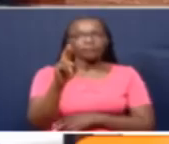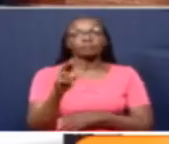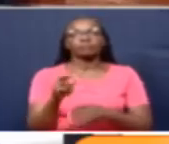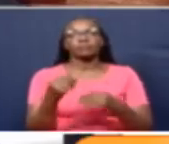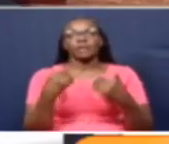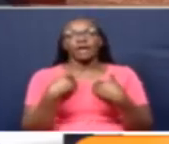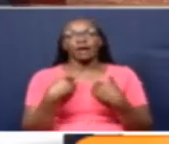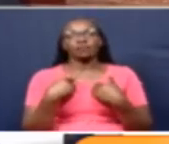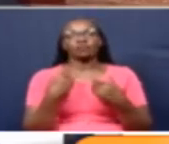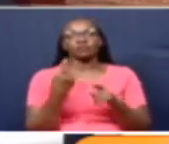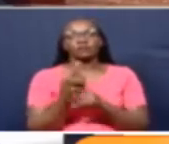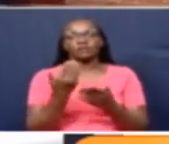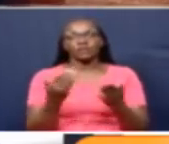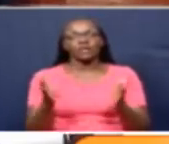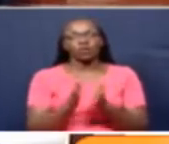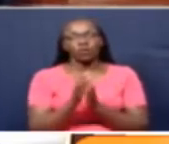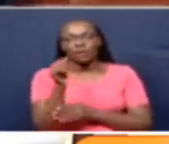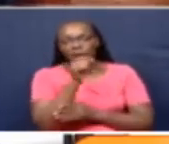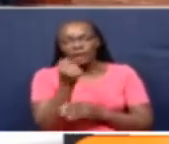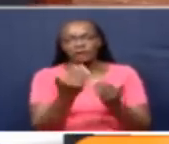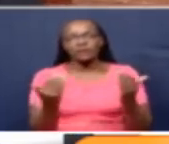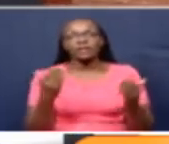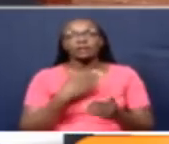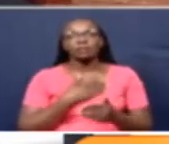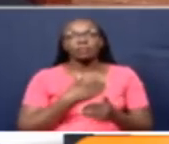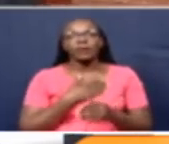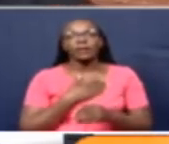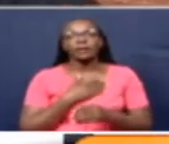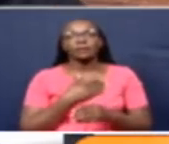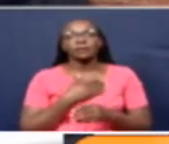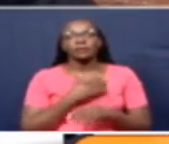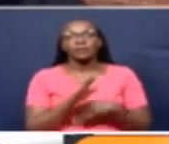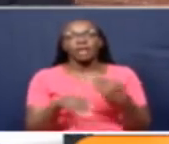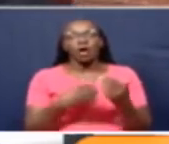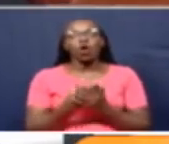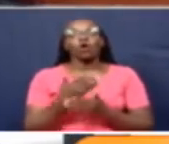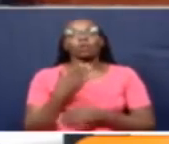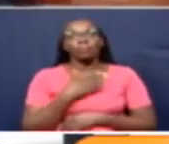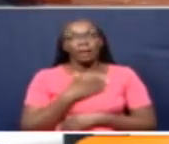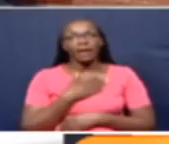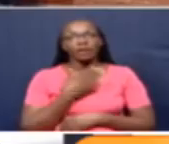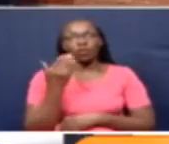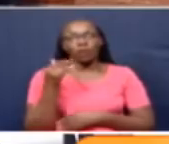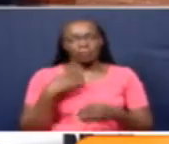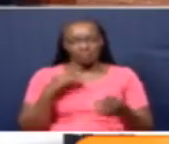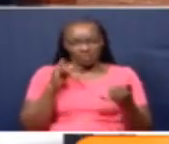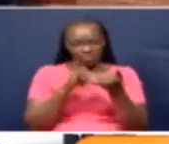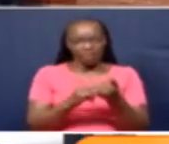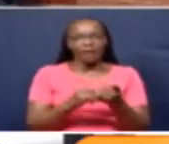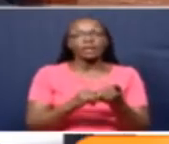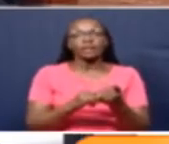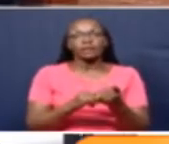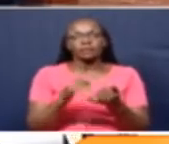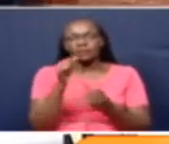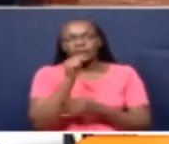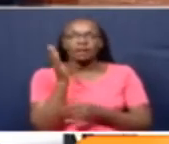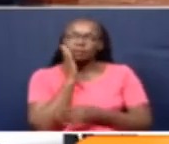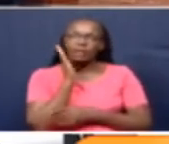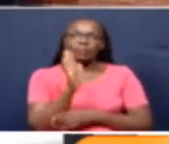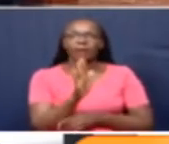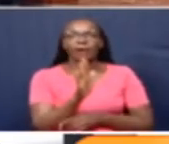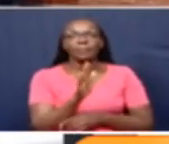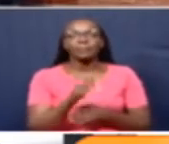you know, and my grandkids. They're not really, well, they're mine. Yeah. Because I'm married to the correct the grandmother. Yeah, so they're yeah. mine.